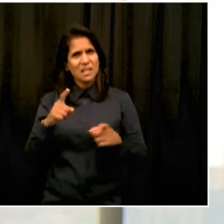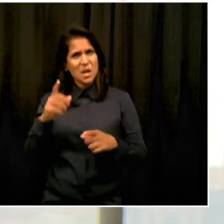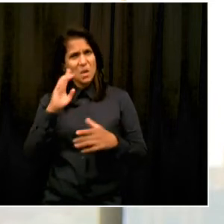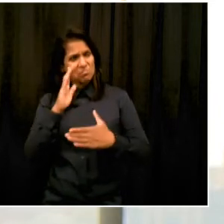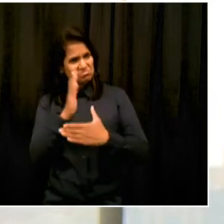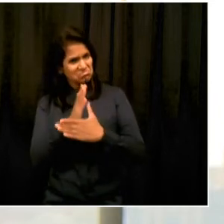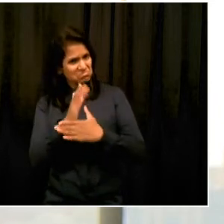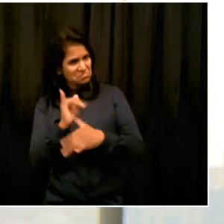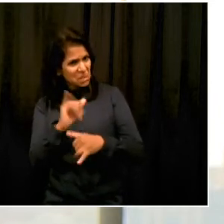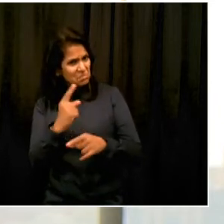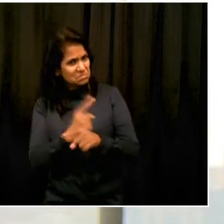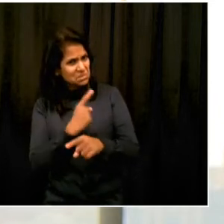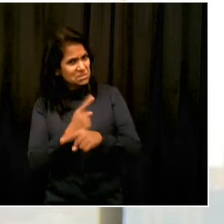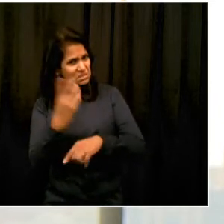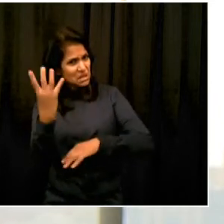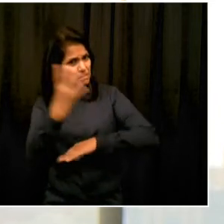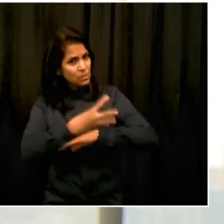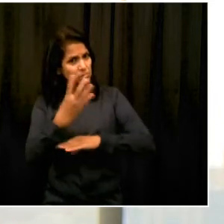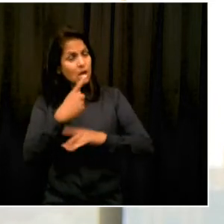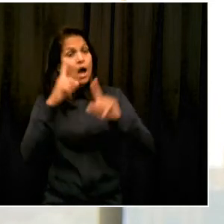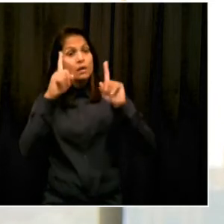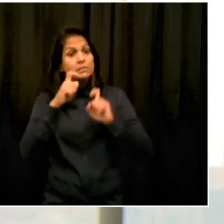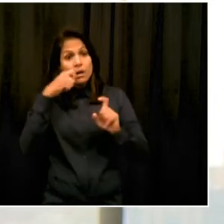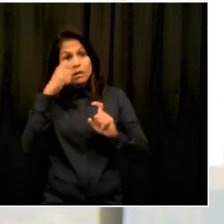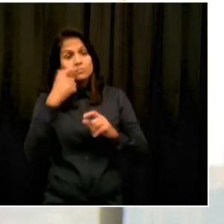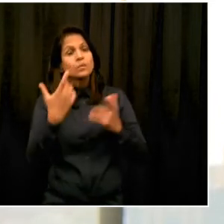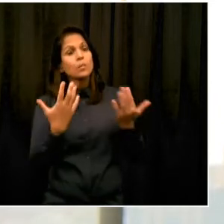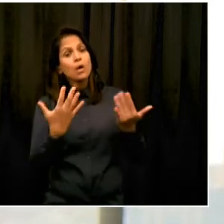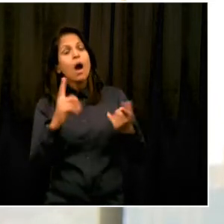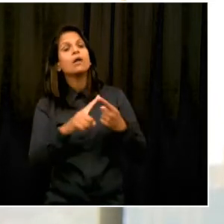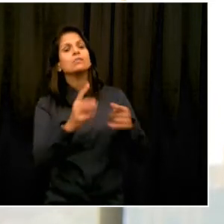to the latest numbers. I think, Dave, we've seen a real skew